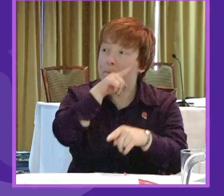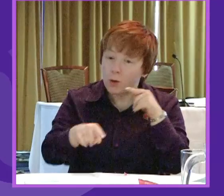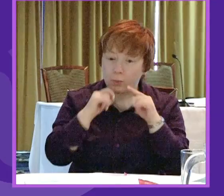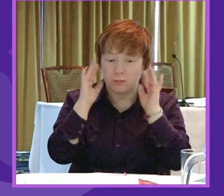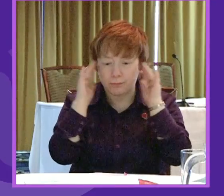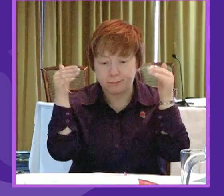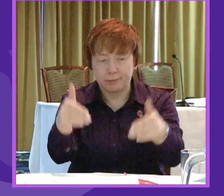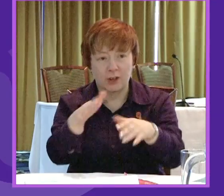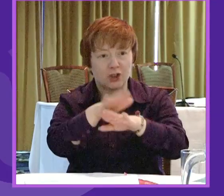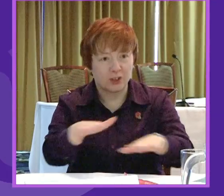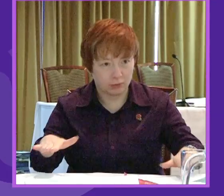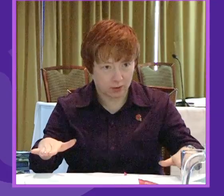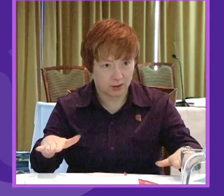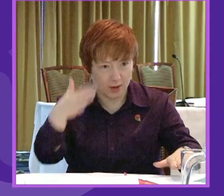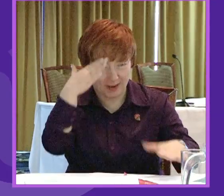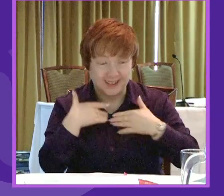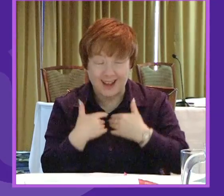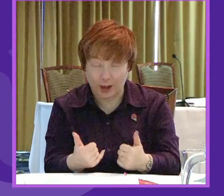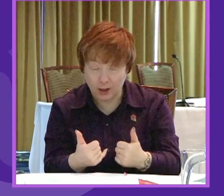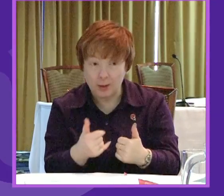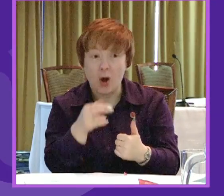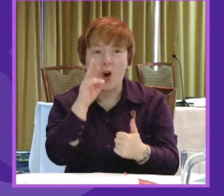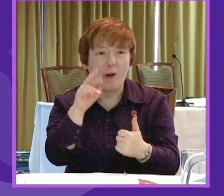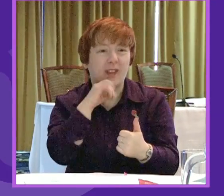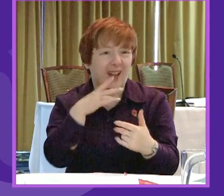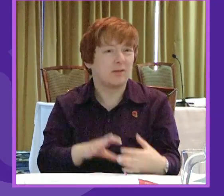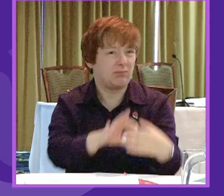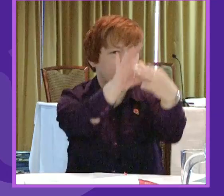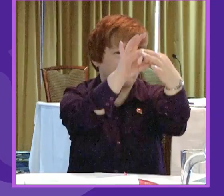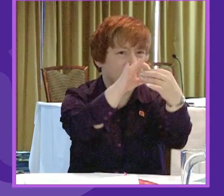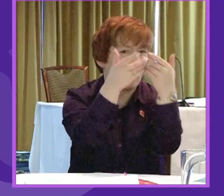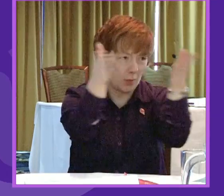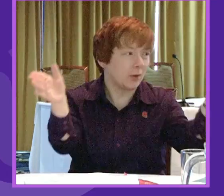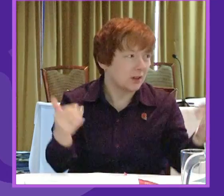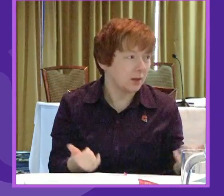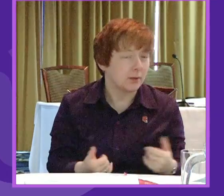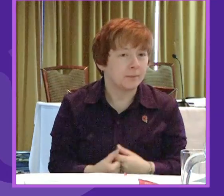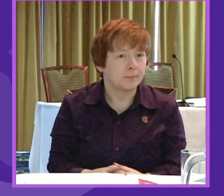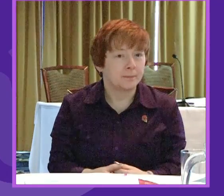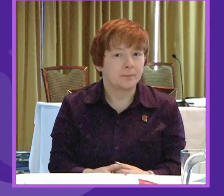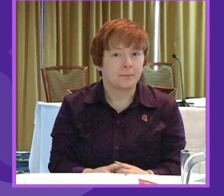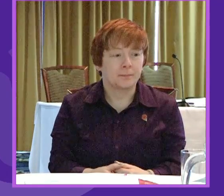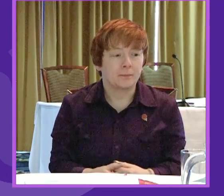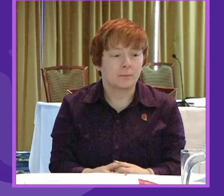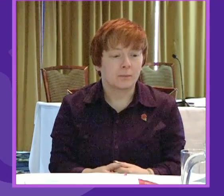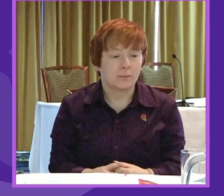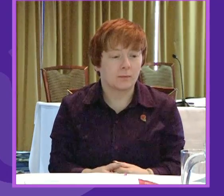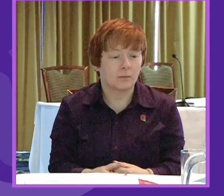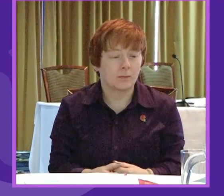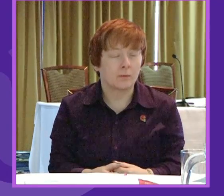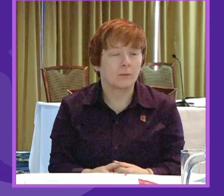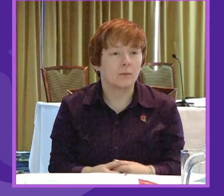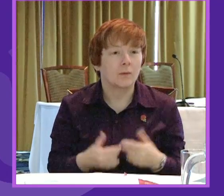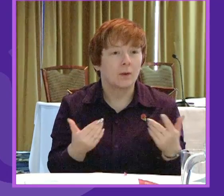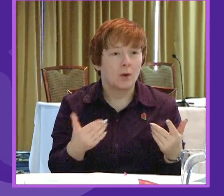much of what I'm going to talk about relates to children's mental health, but I'm hoping it's as applicable for everybody. And I guess